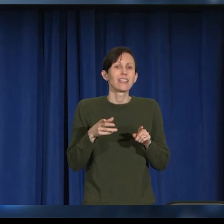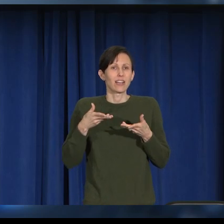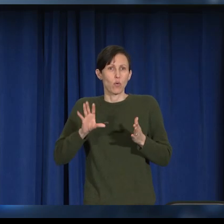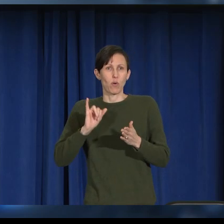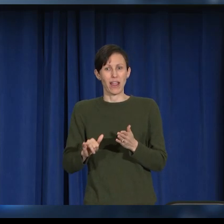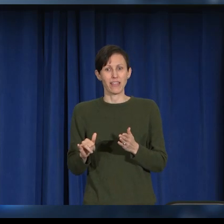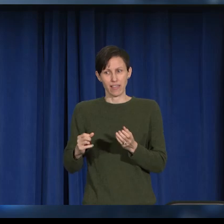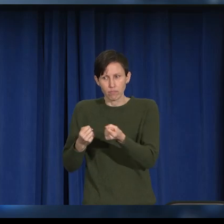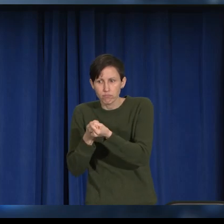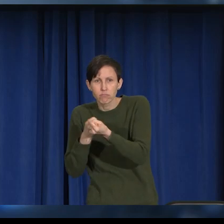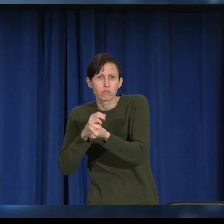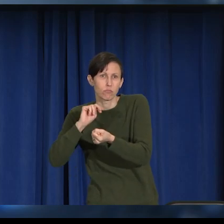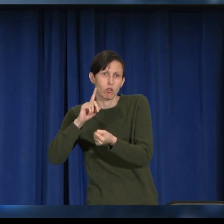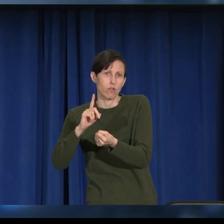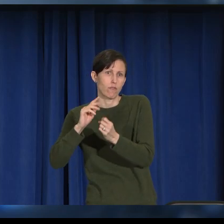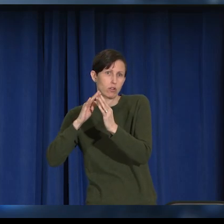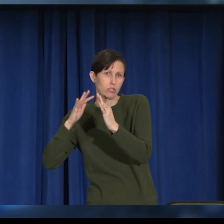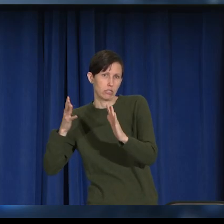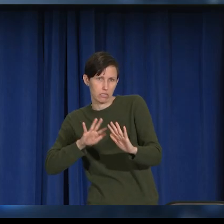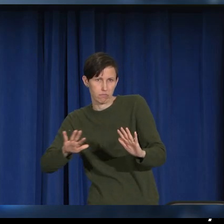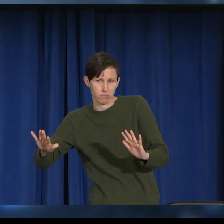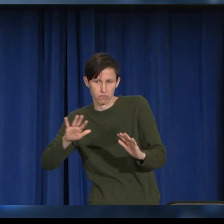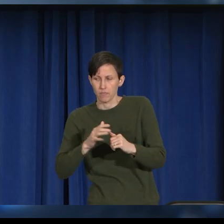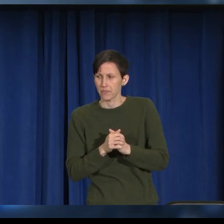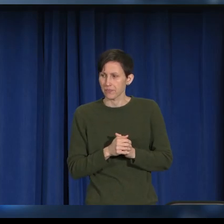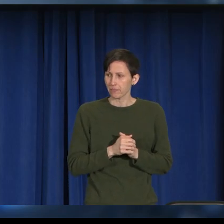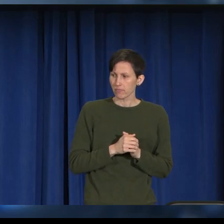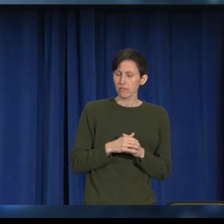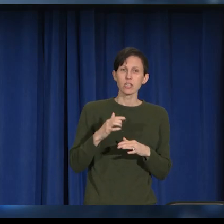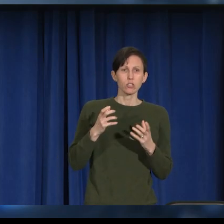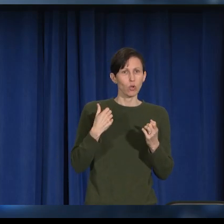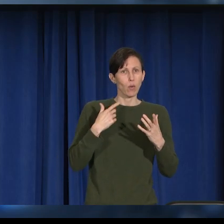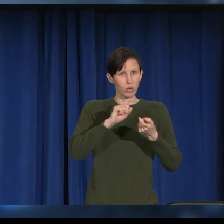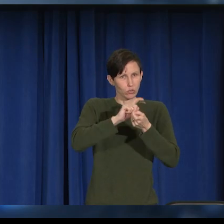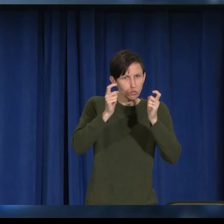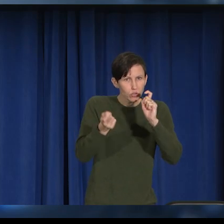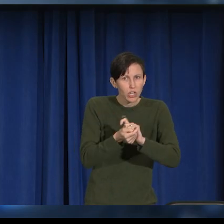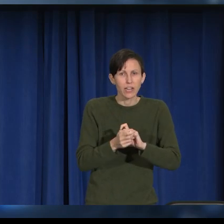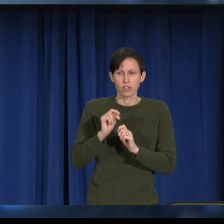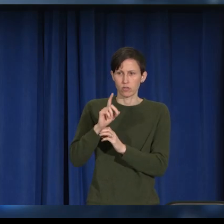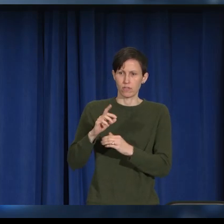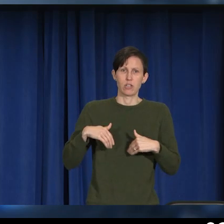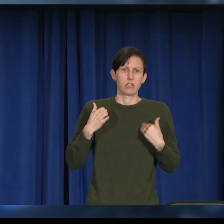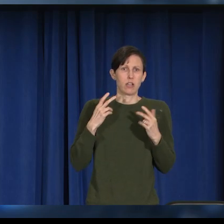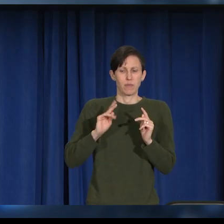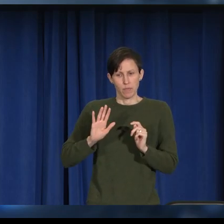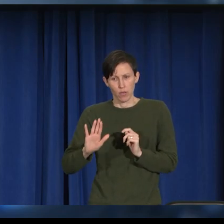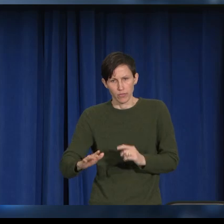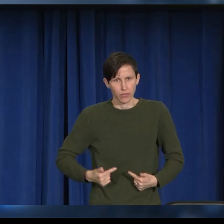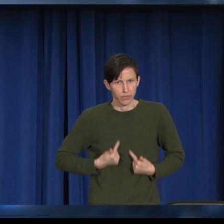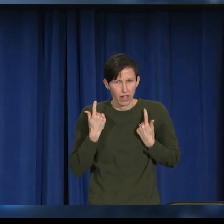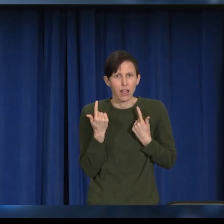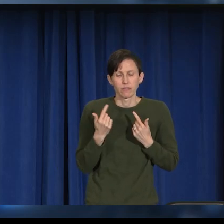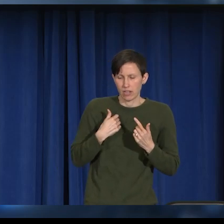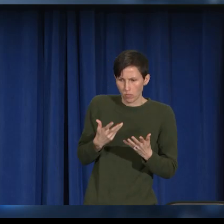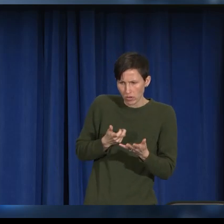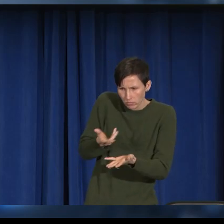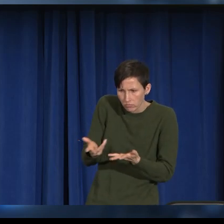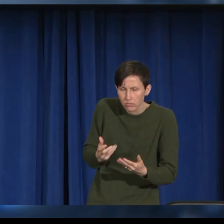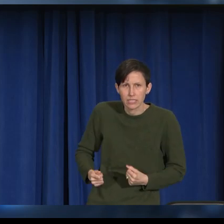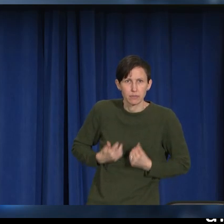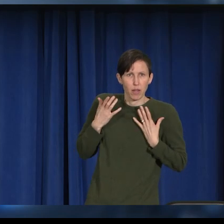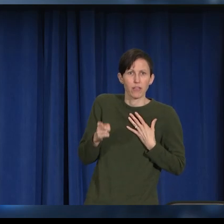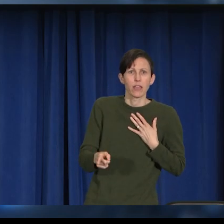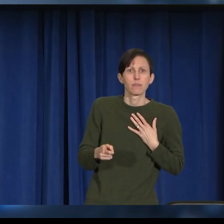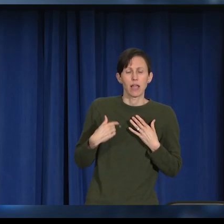And that was really important to me, was rather than trying to change the neurodivergent young people that I was working with, it was